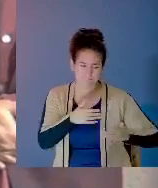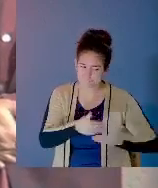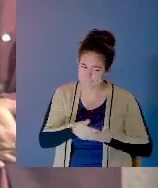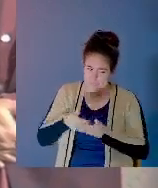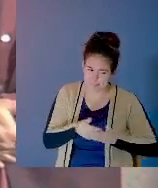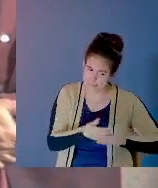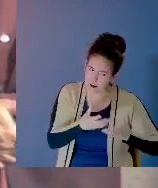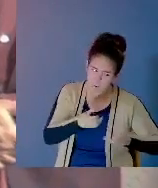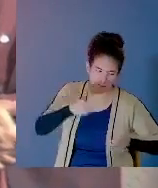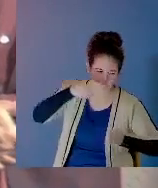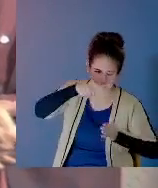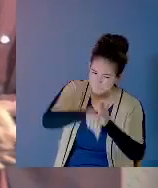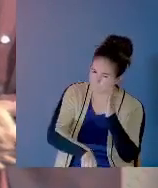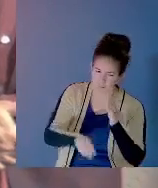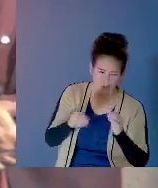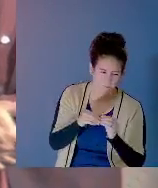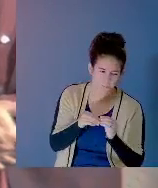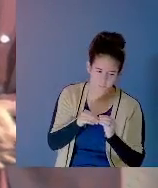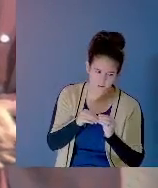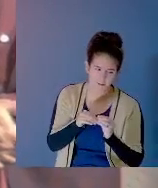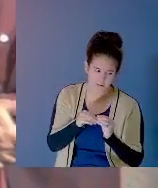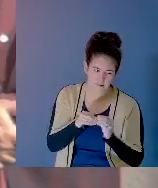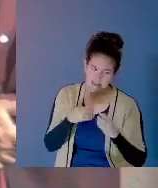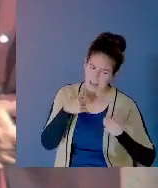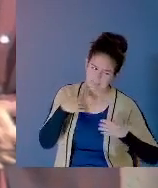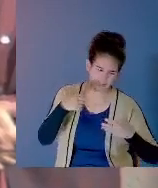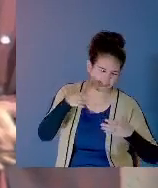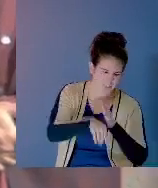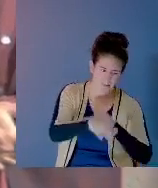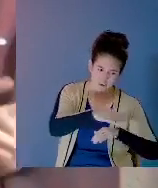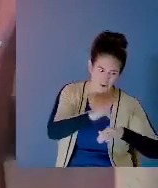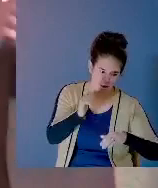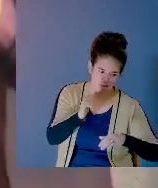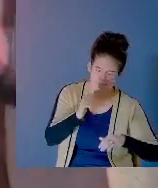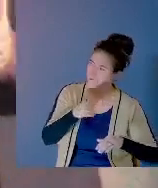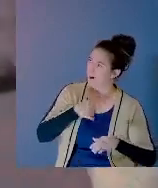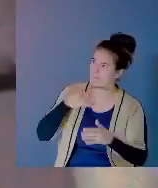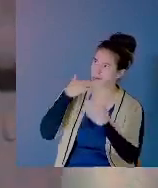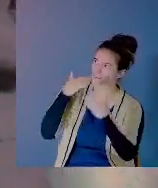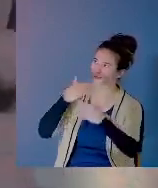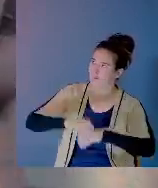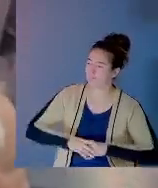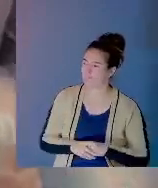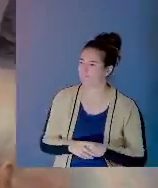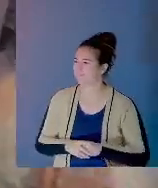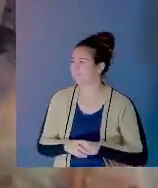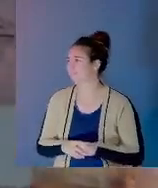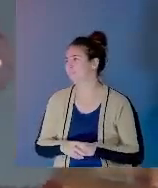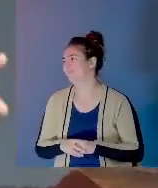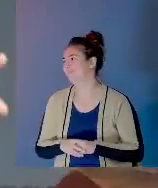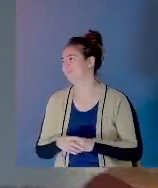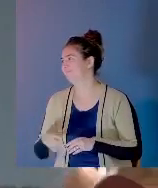deeper, amen. That deeper call. So I'm thankful. Amen. Thank you, Jerry.